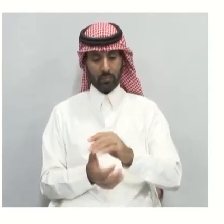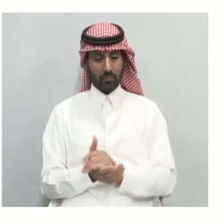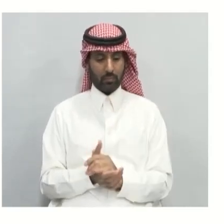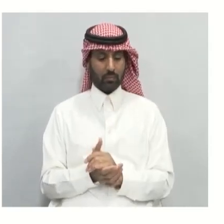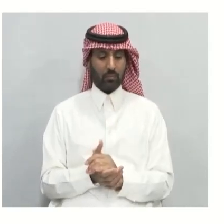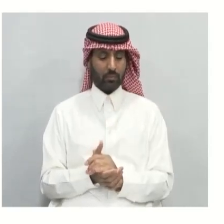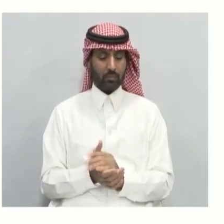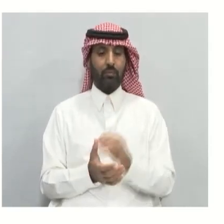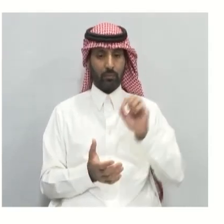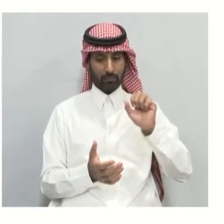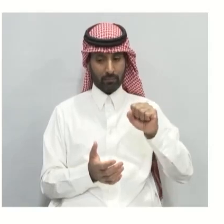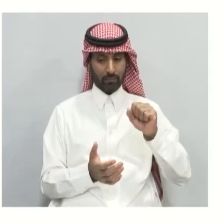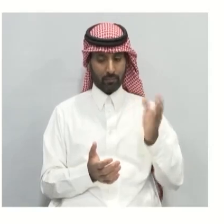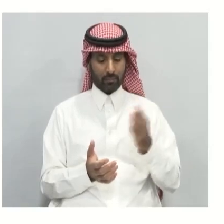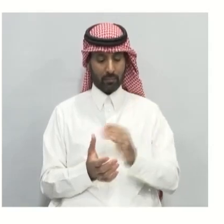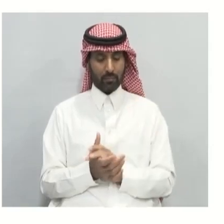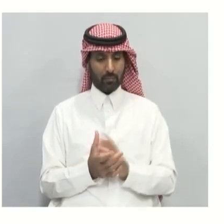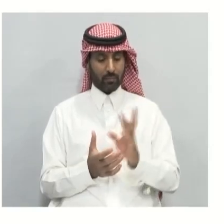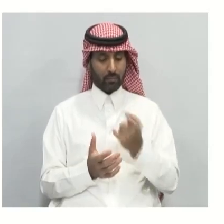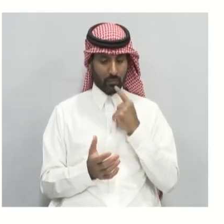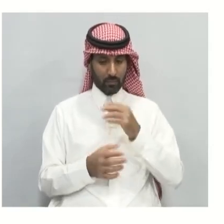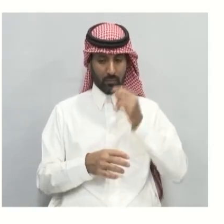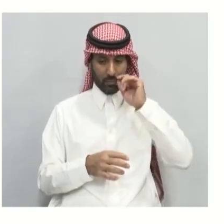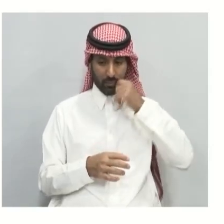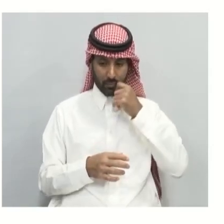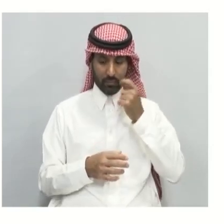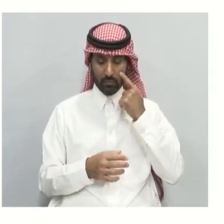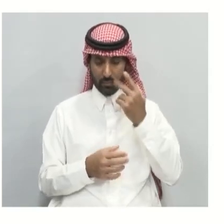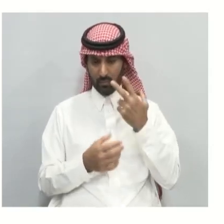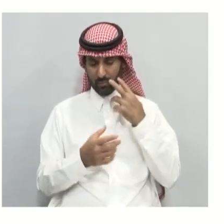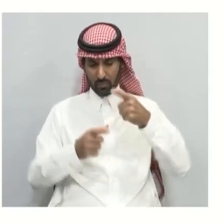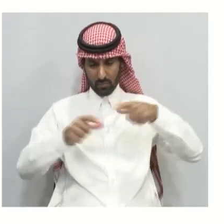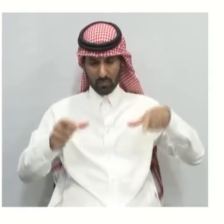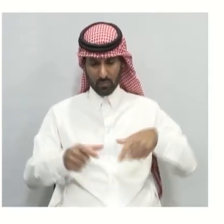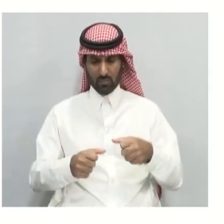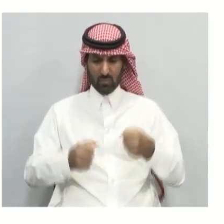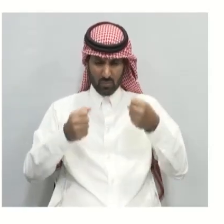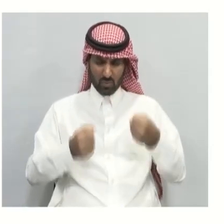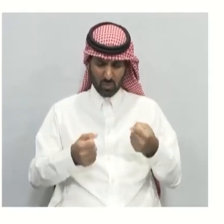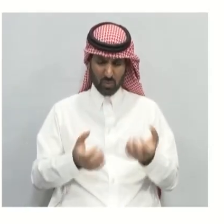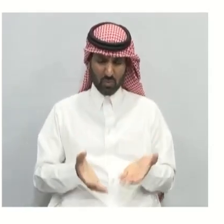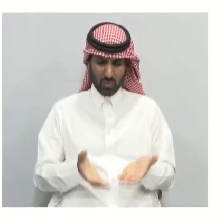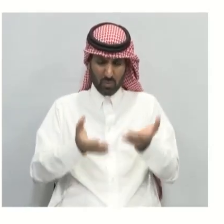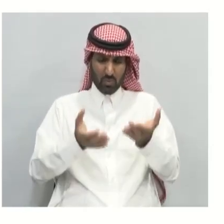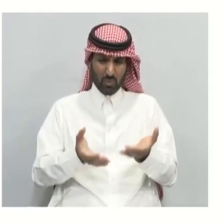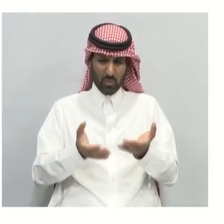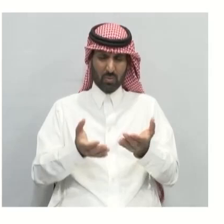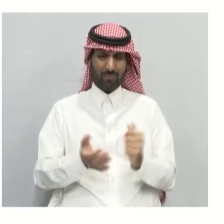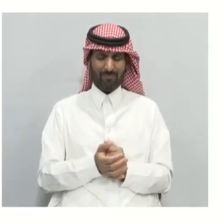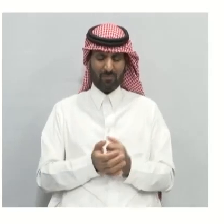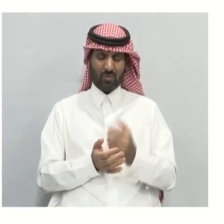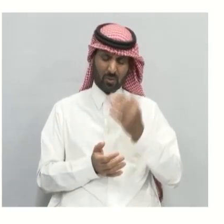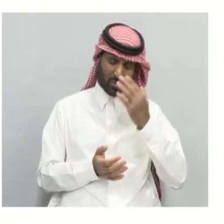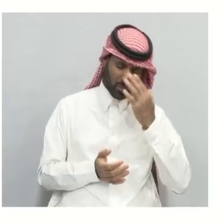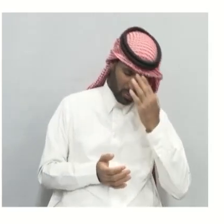ships. Yes. How about the man who is unloading, the same page 34, unloading the